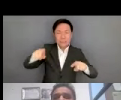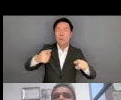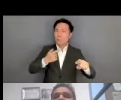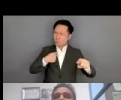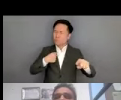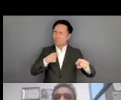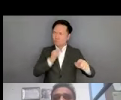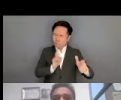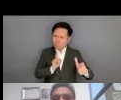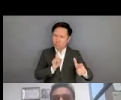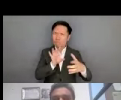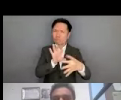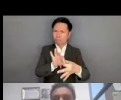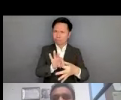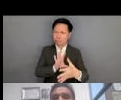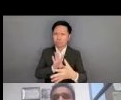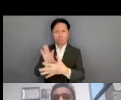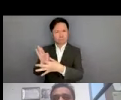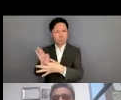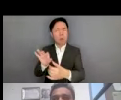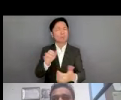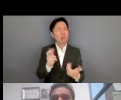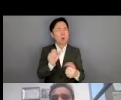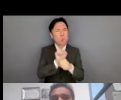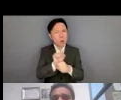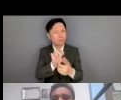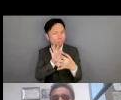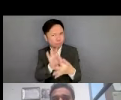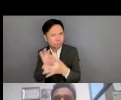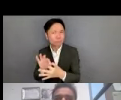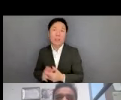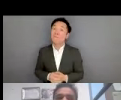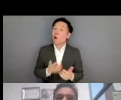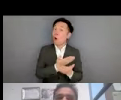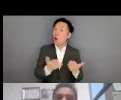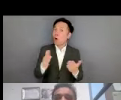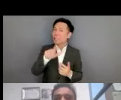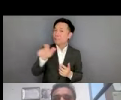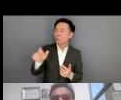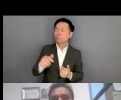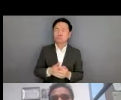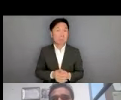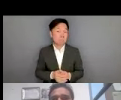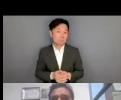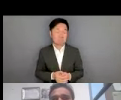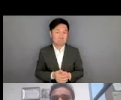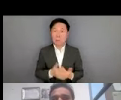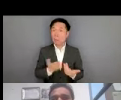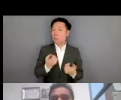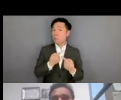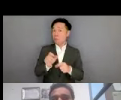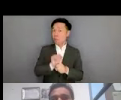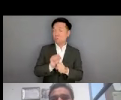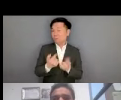actually placed them in the local level, and they performed certain jobs. For